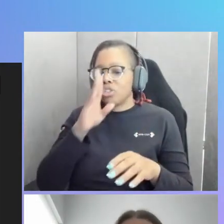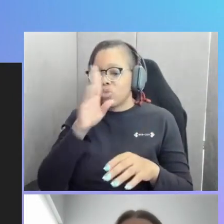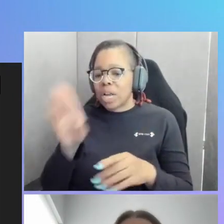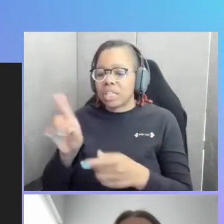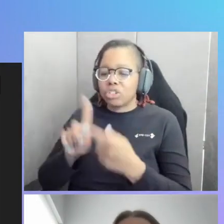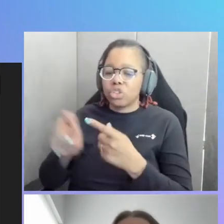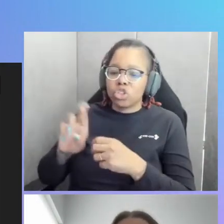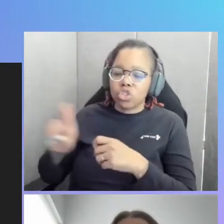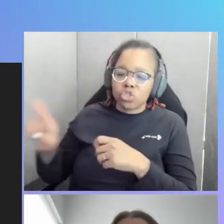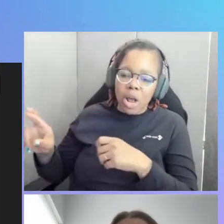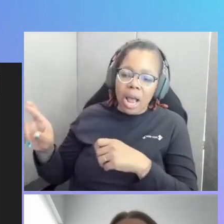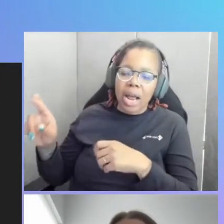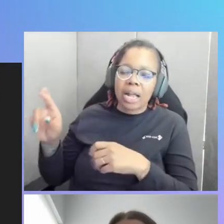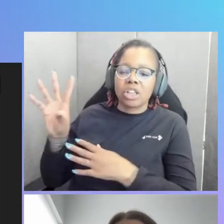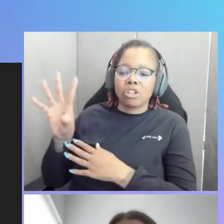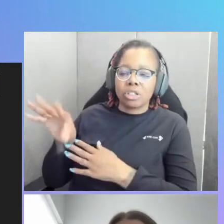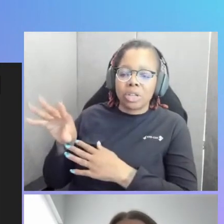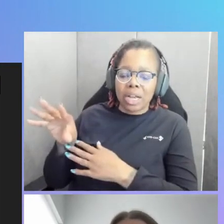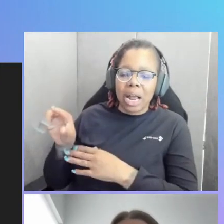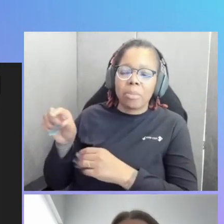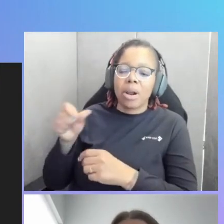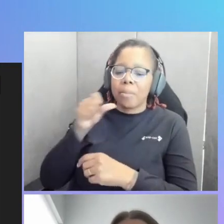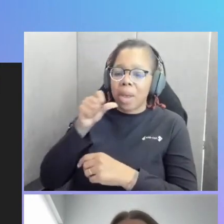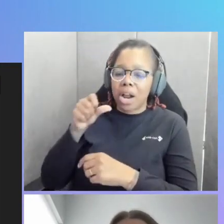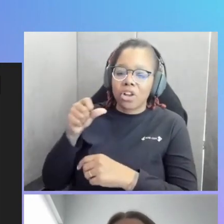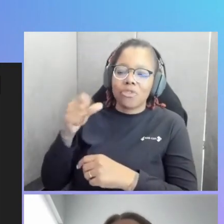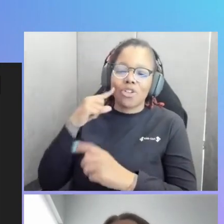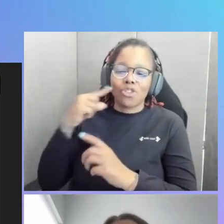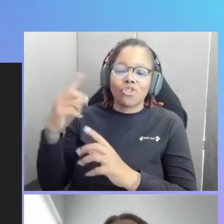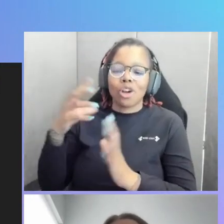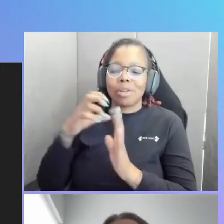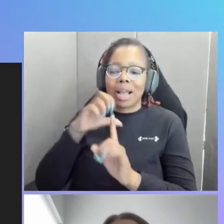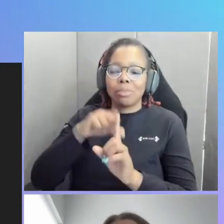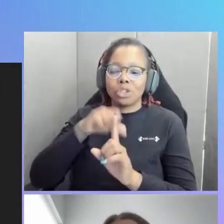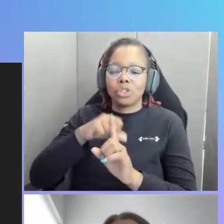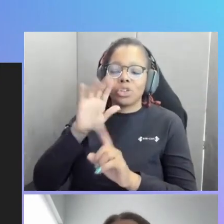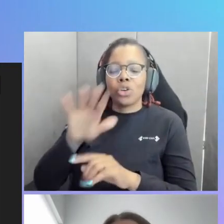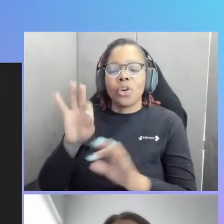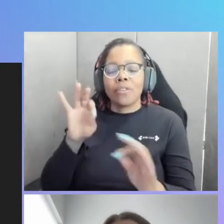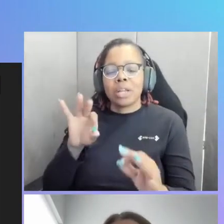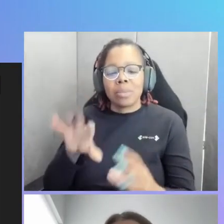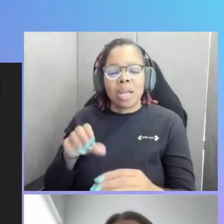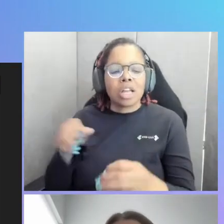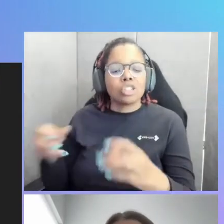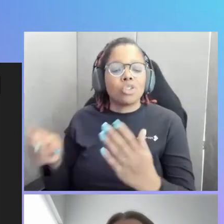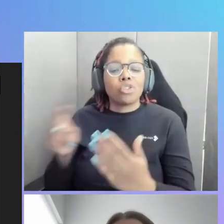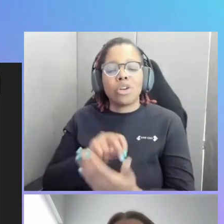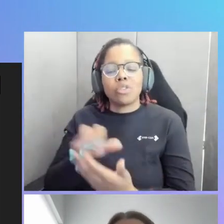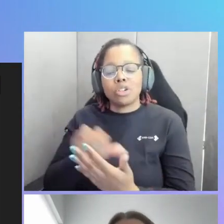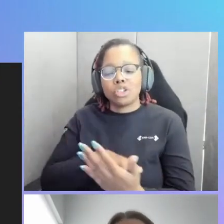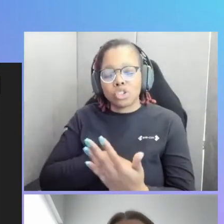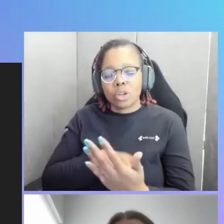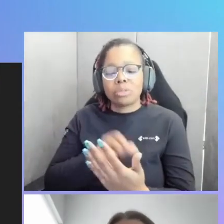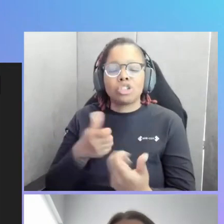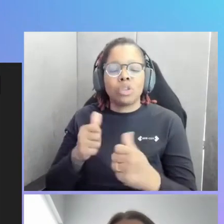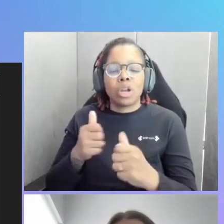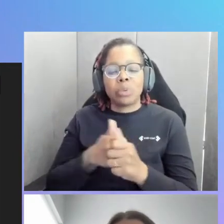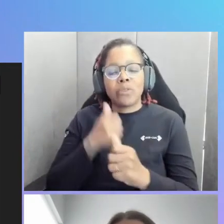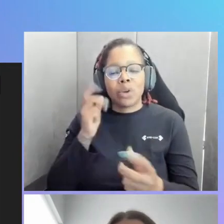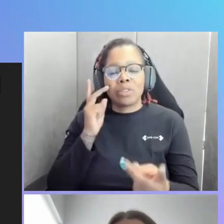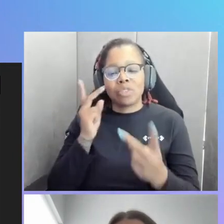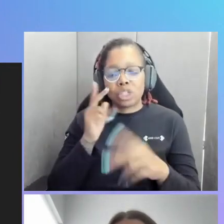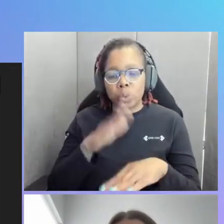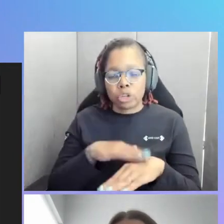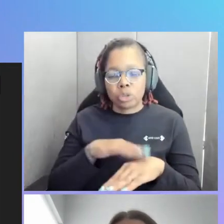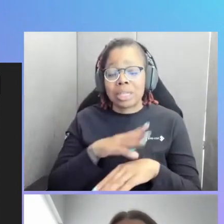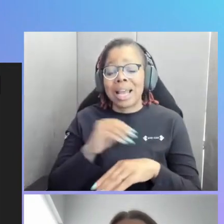a camera and a microphone pointed in your direction to capture feedback. So go through your script and try to avoid those visual cues and